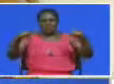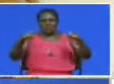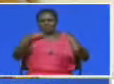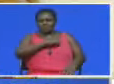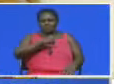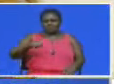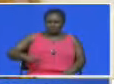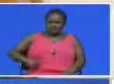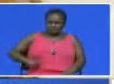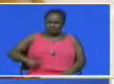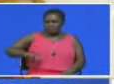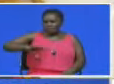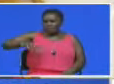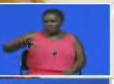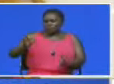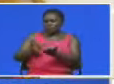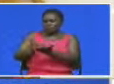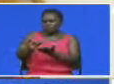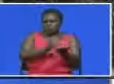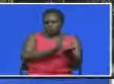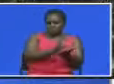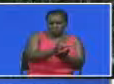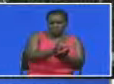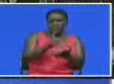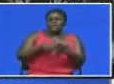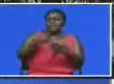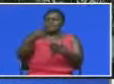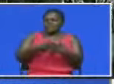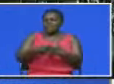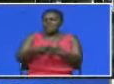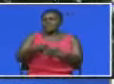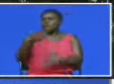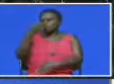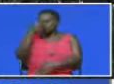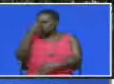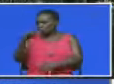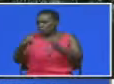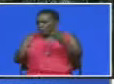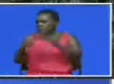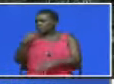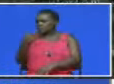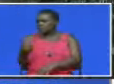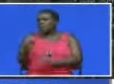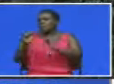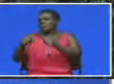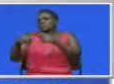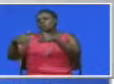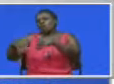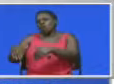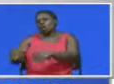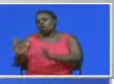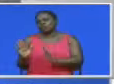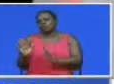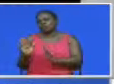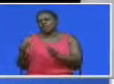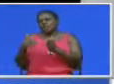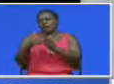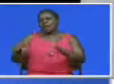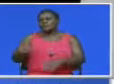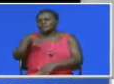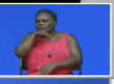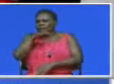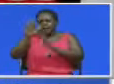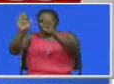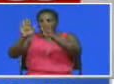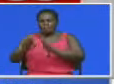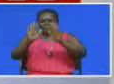Senate over the county revenue sharing stalemate, the deputy president, analysts argue, could lose steam off his anti-Odinga